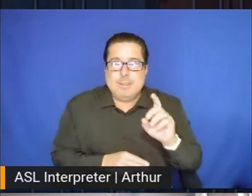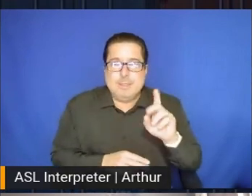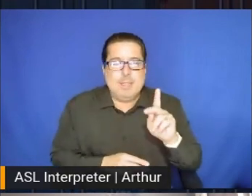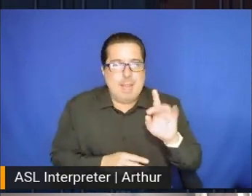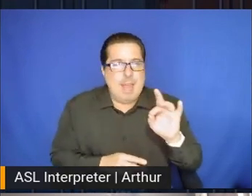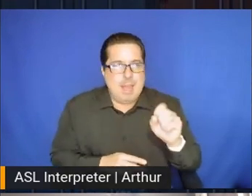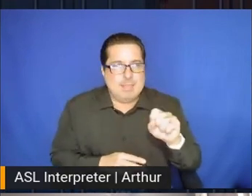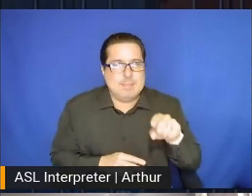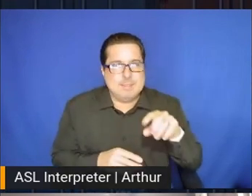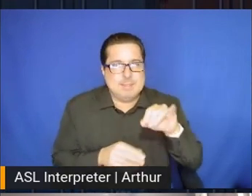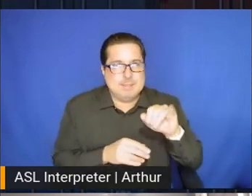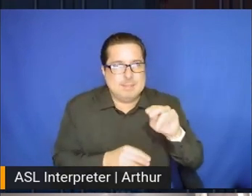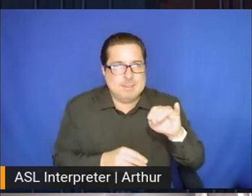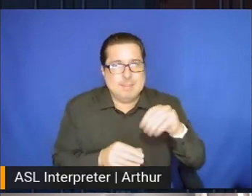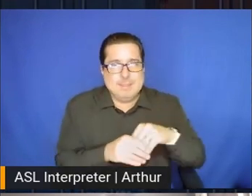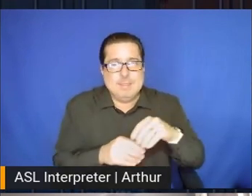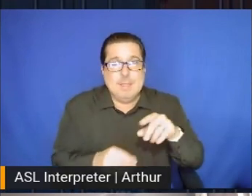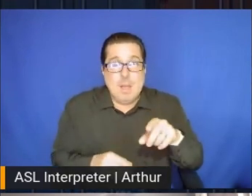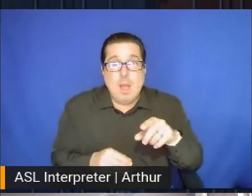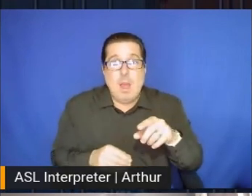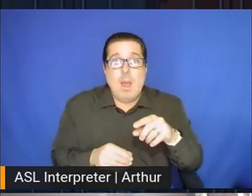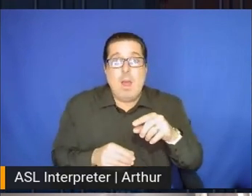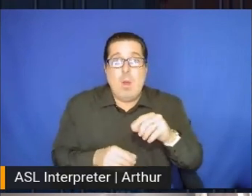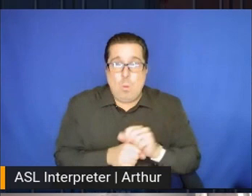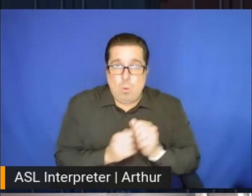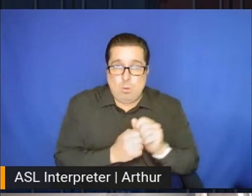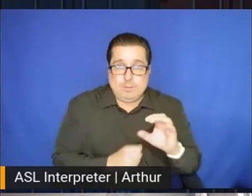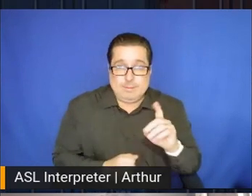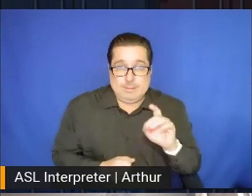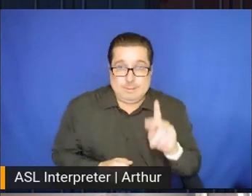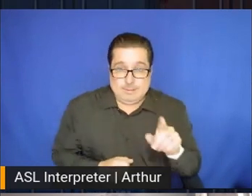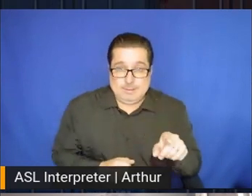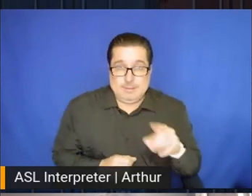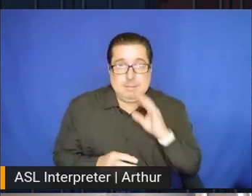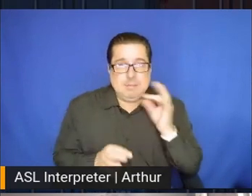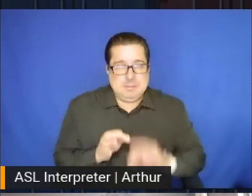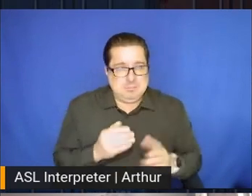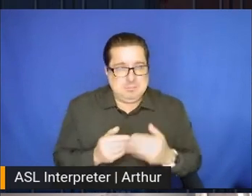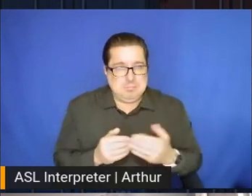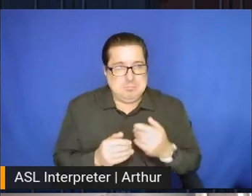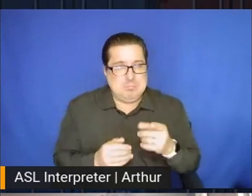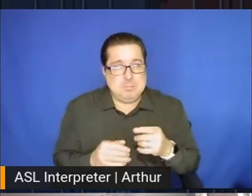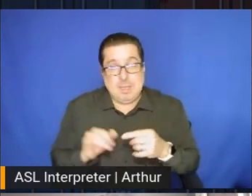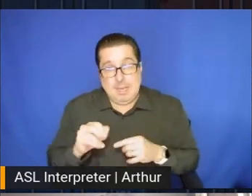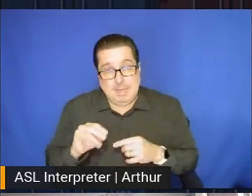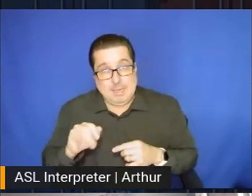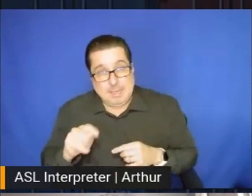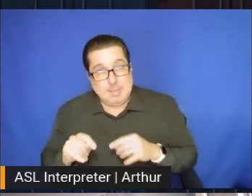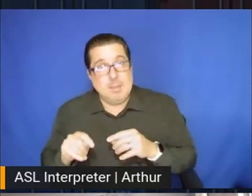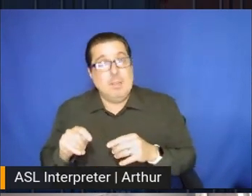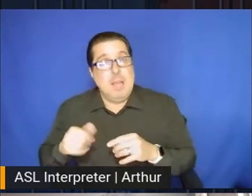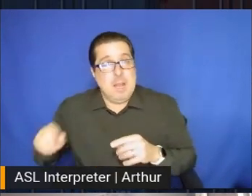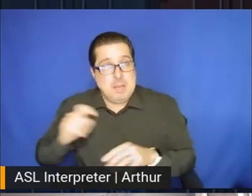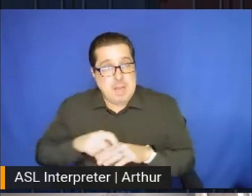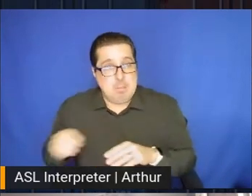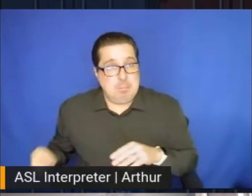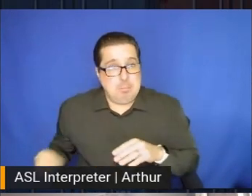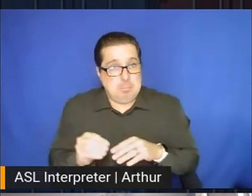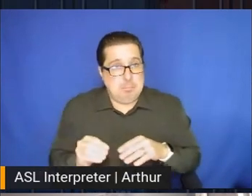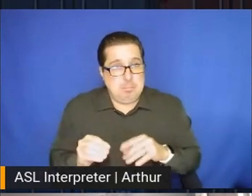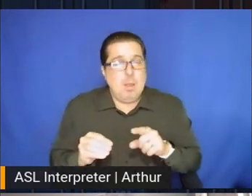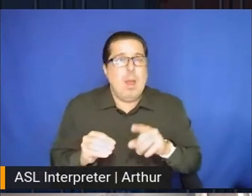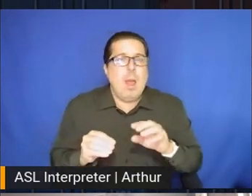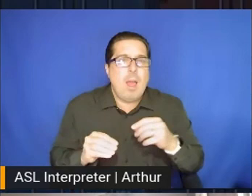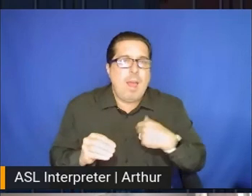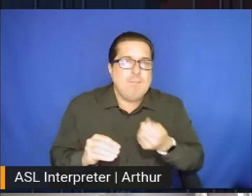and then if you work with CDK, it's pretty simple, but CDK8's init, and then you run a couple